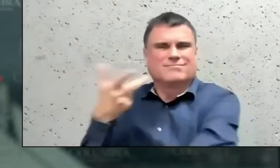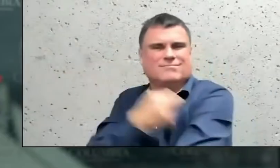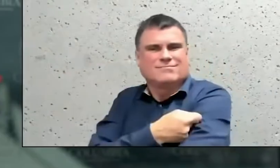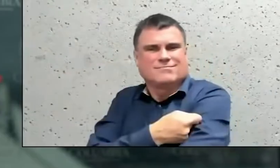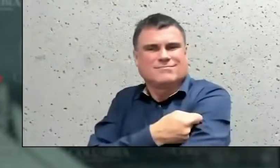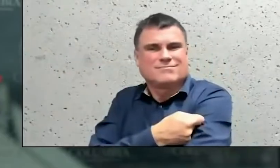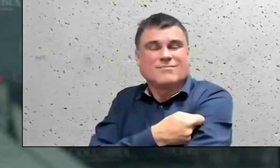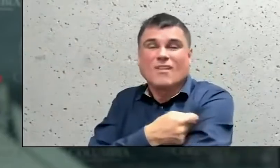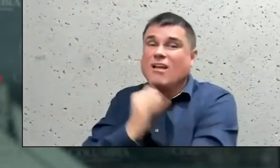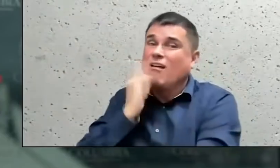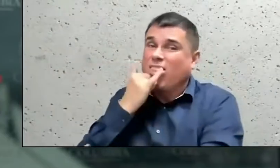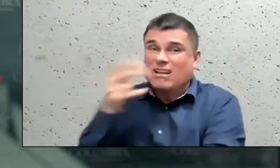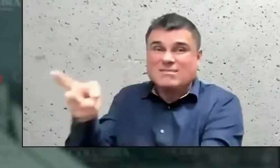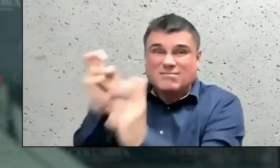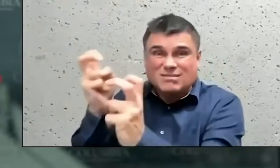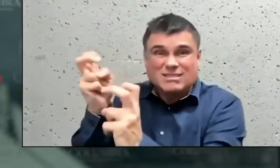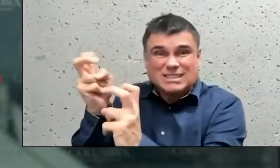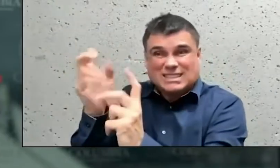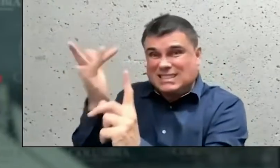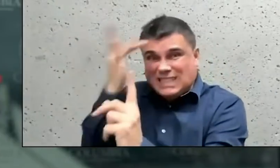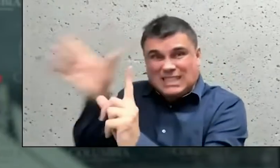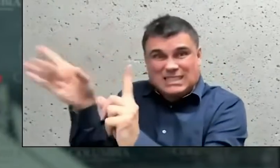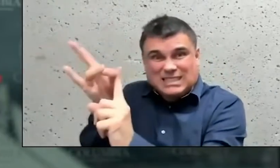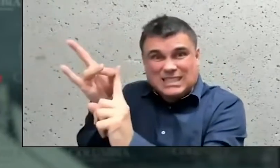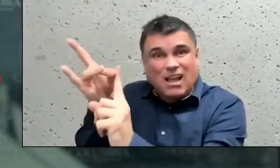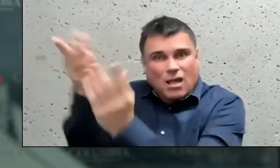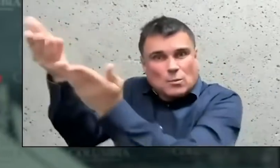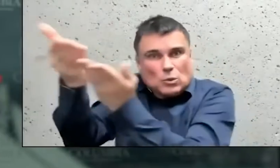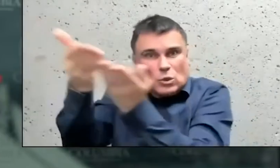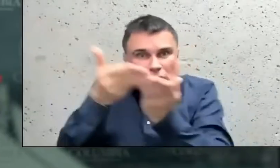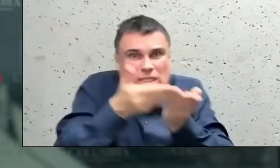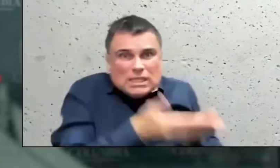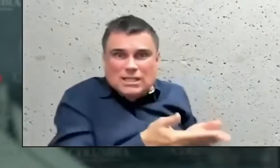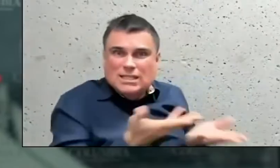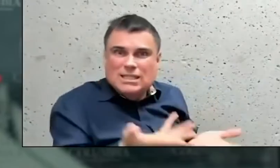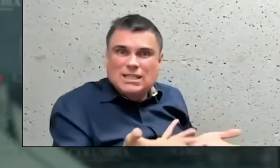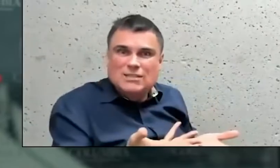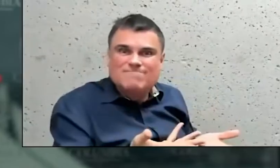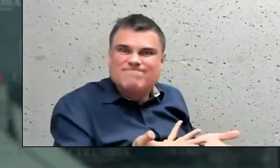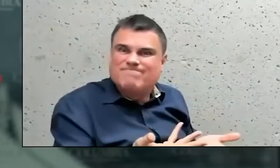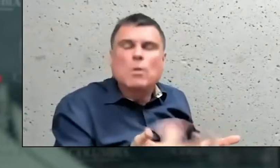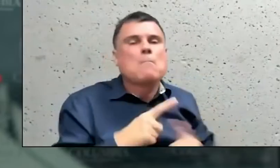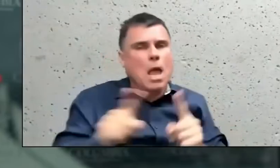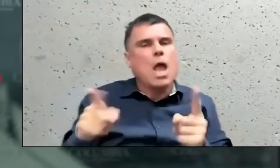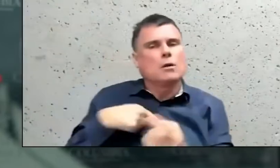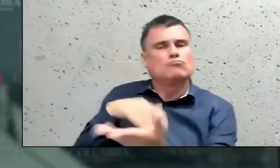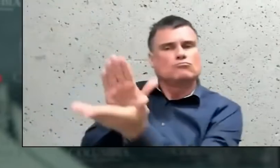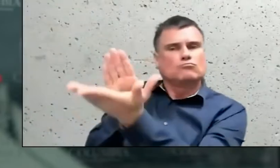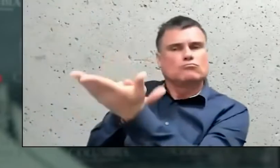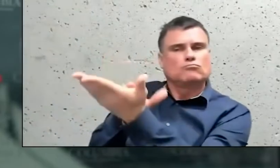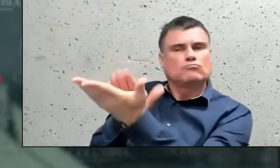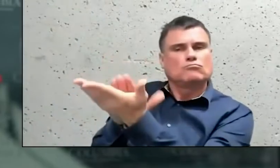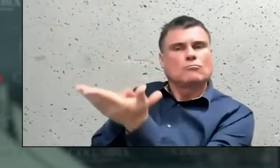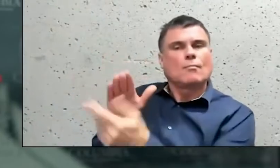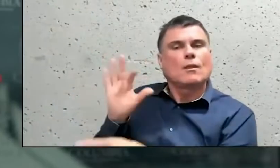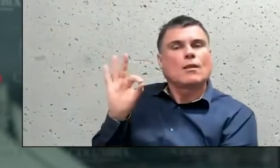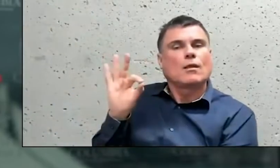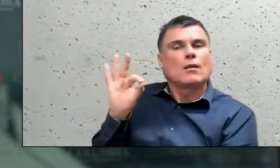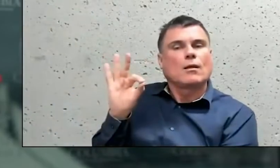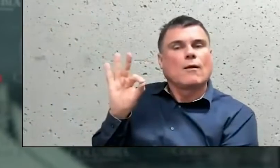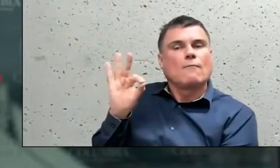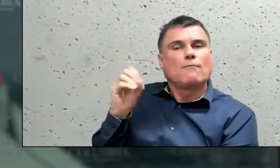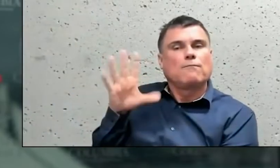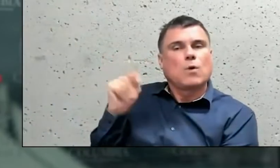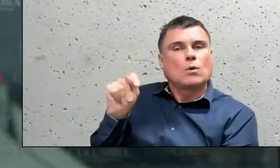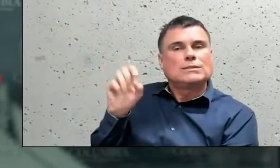to particularly acknowledge the work of the municipality of Fort St. John and Mayor Laurie Ackerman, who continues to be an outstanding